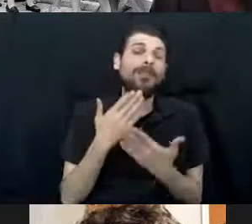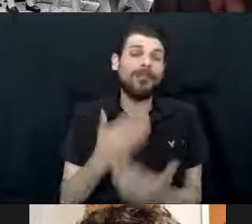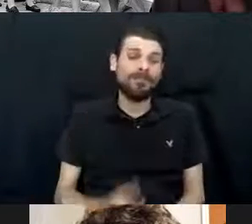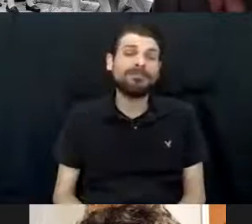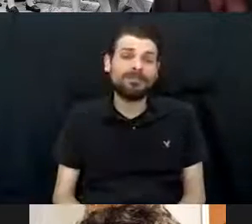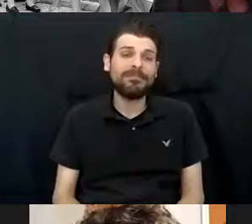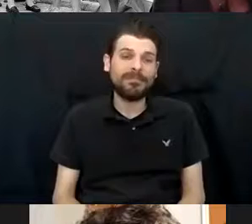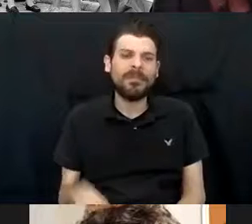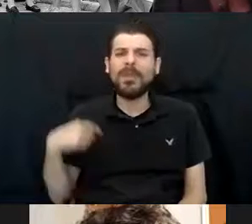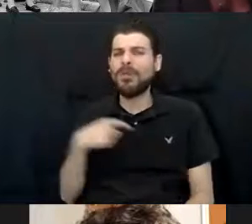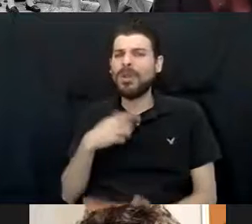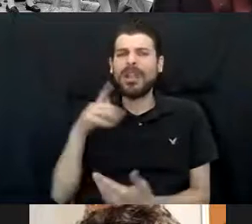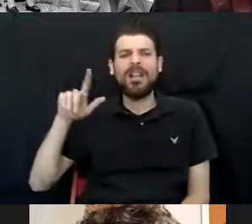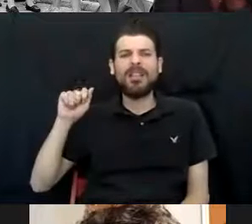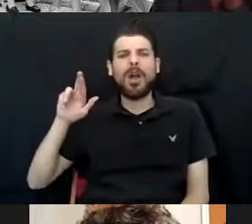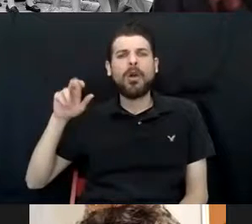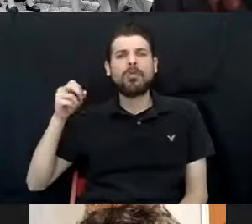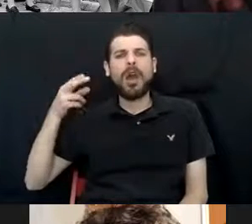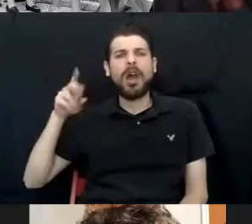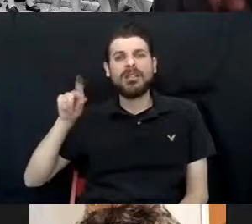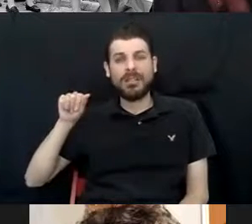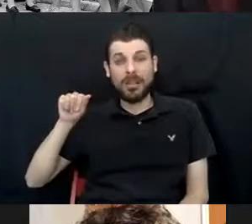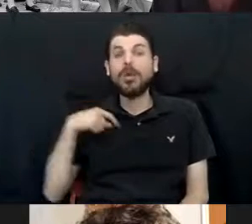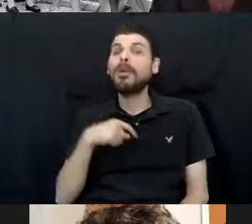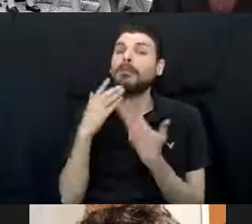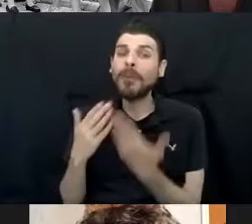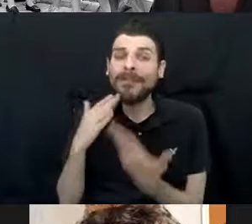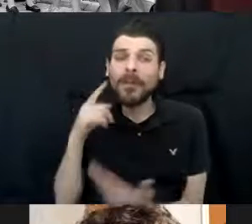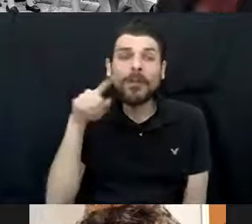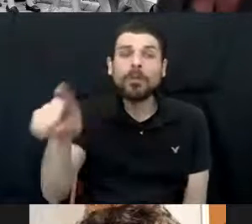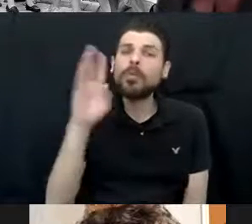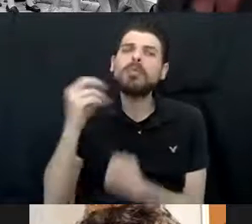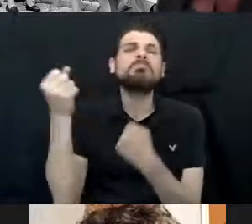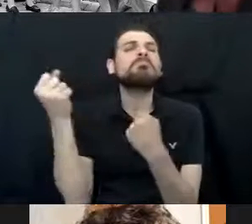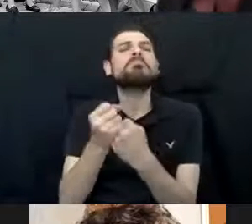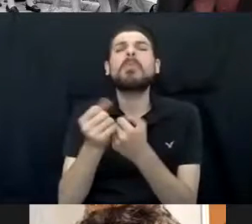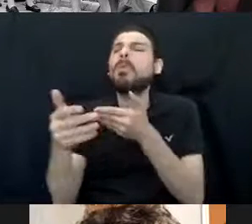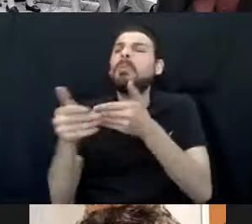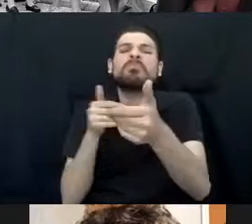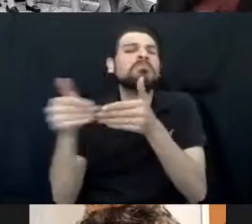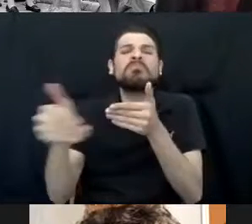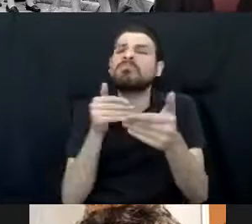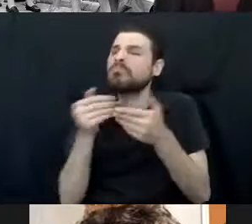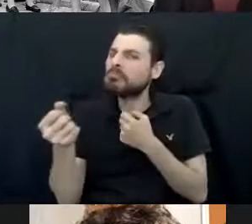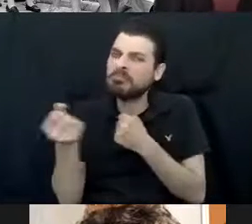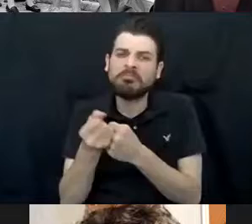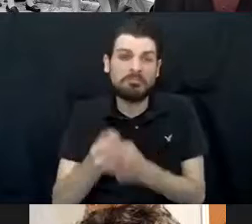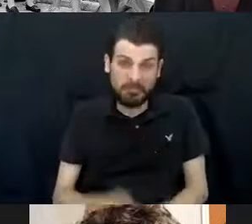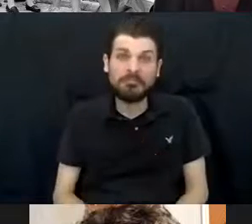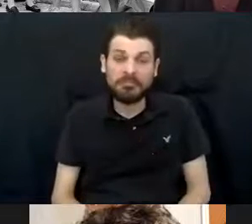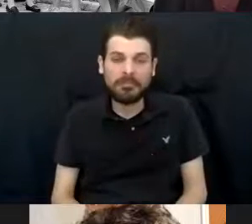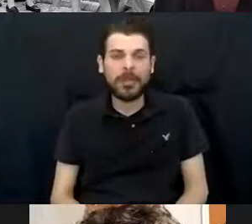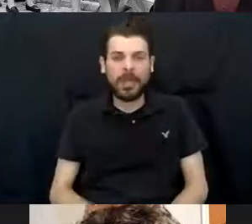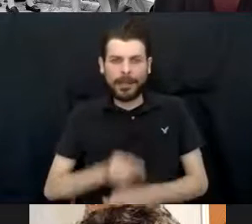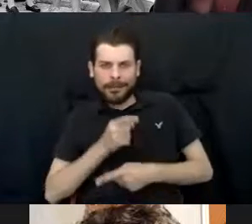I'm thankful. We are so grateful for you, Teressa, and we will support you in any way that we can. That's right.